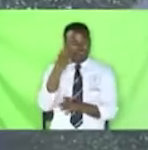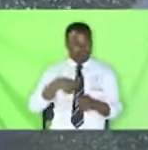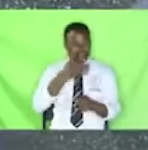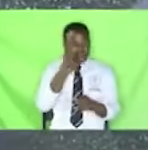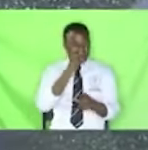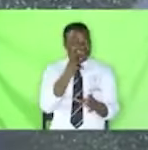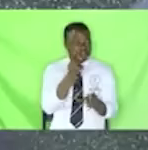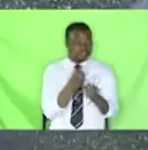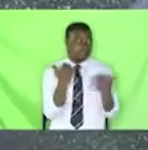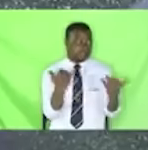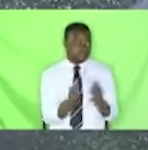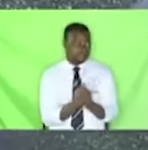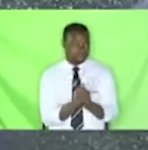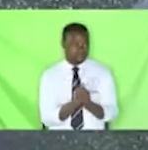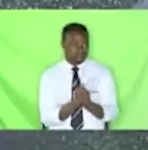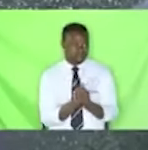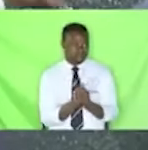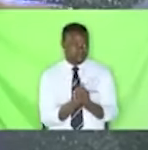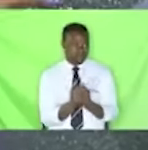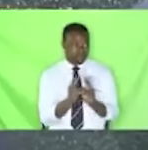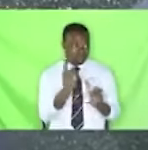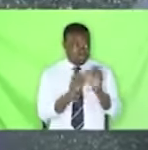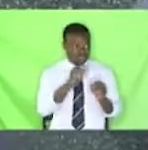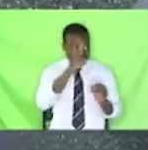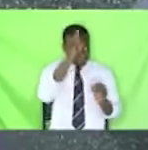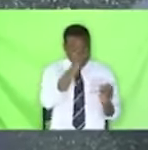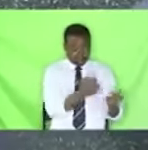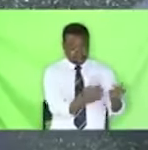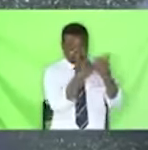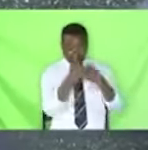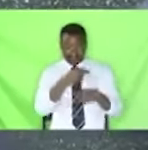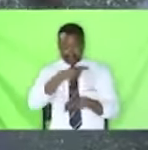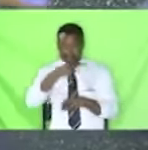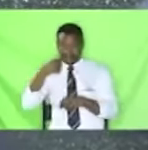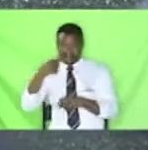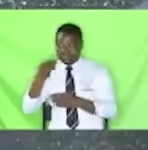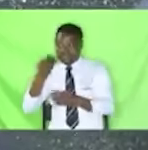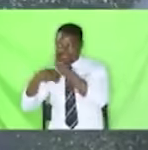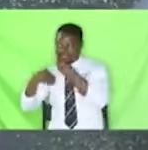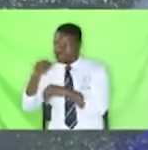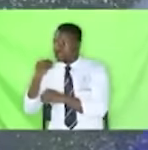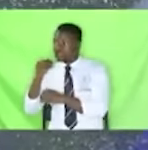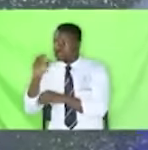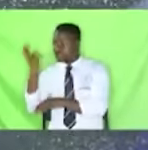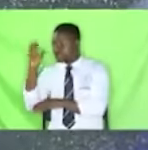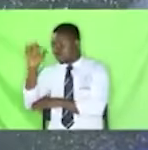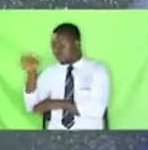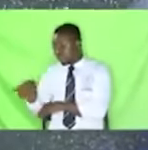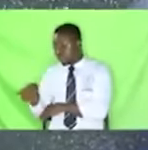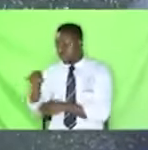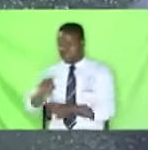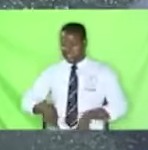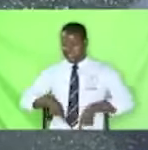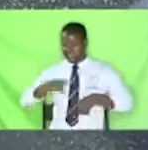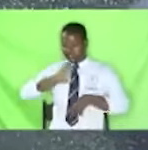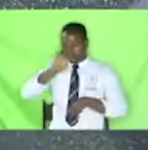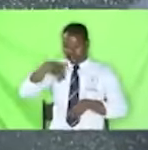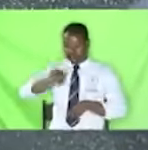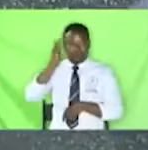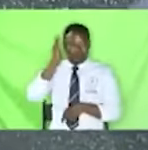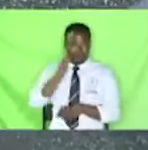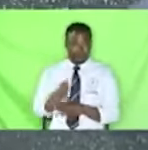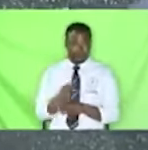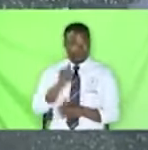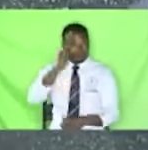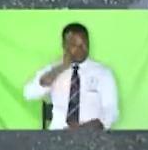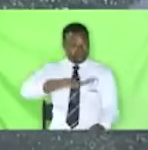if man came back to the Garden of Eden to eat of that tree, he will live forever. And ladies and